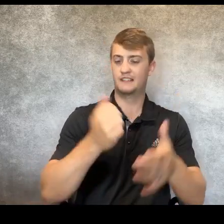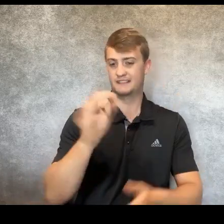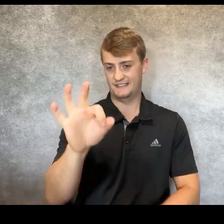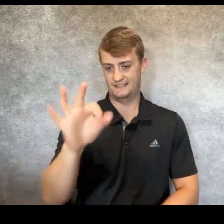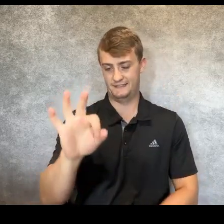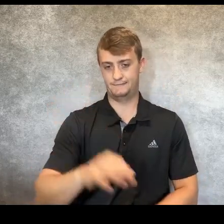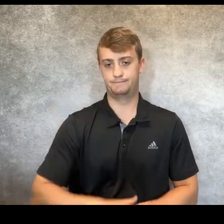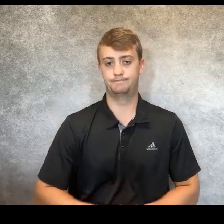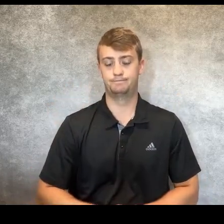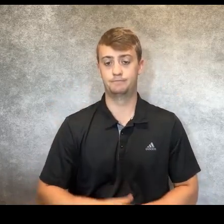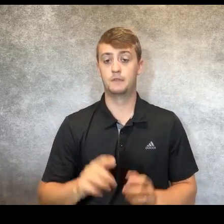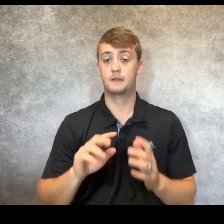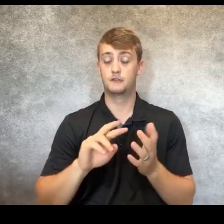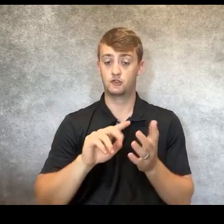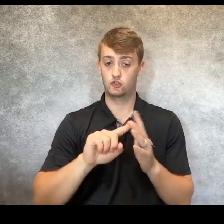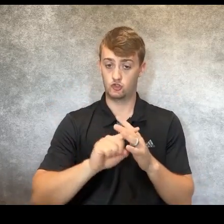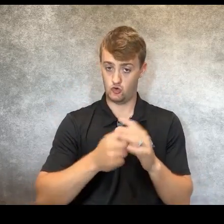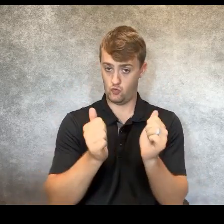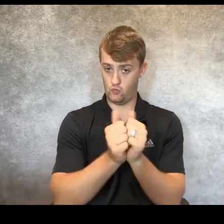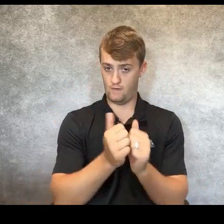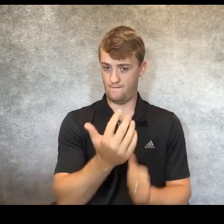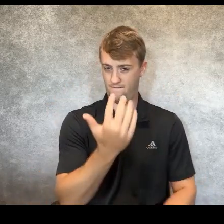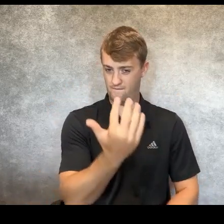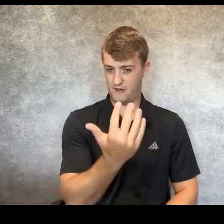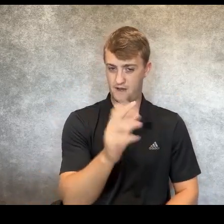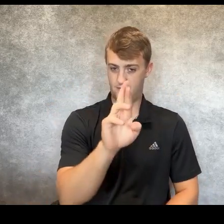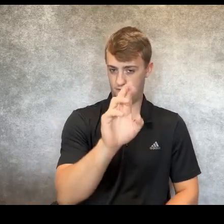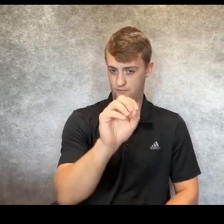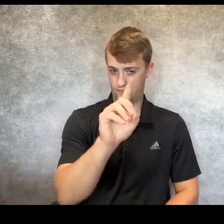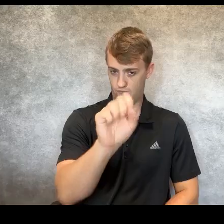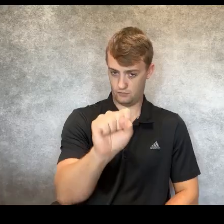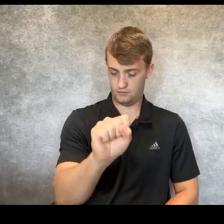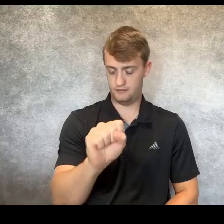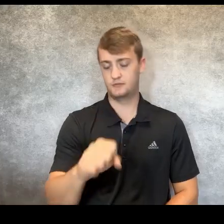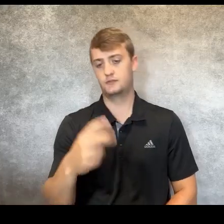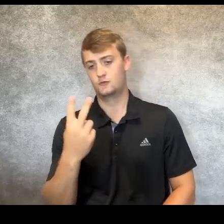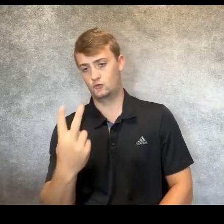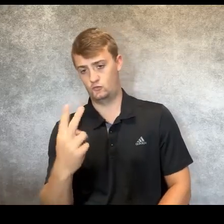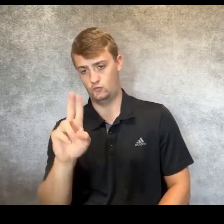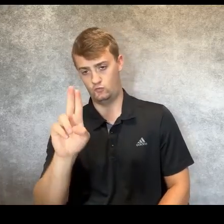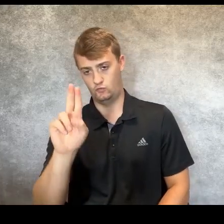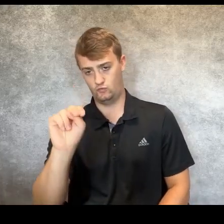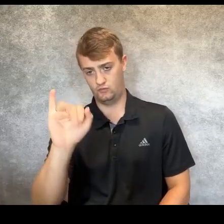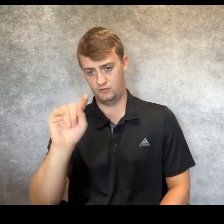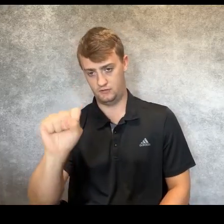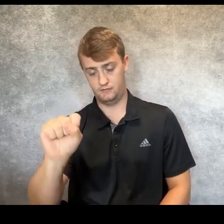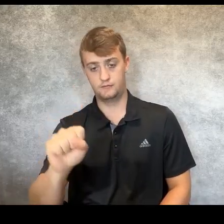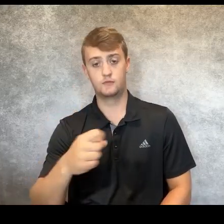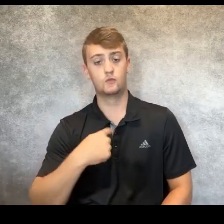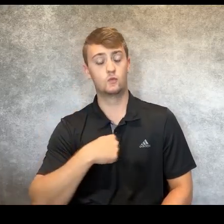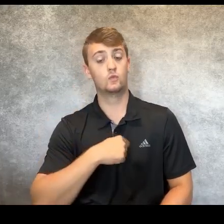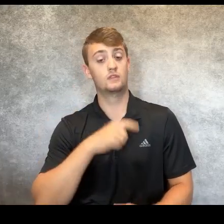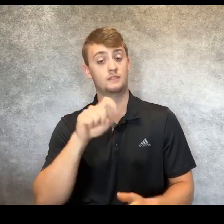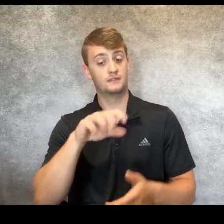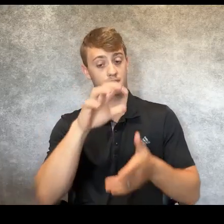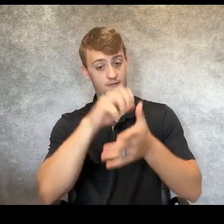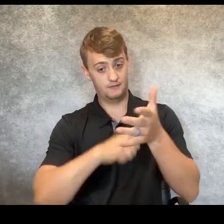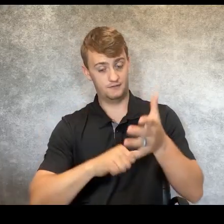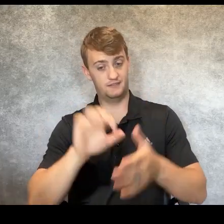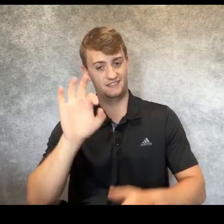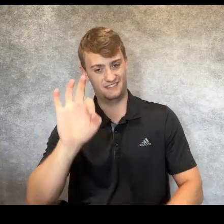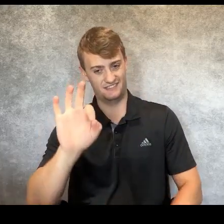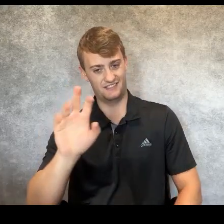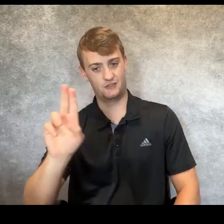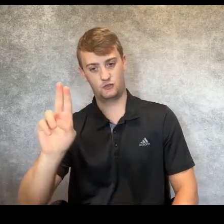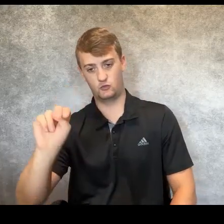So we start with 5 rods and 2 units. We need to take away 9